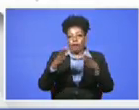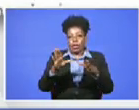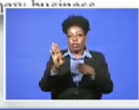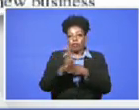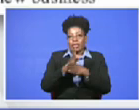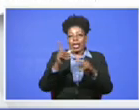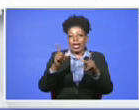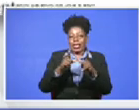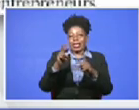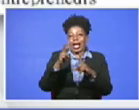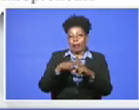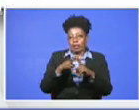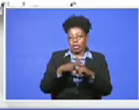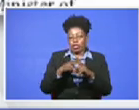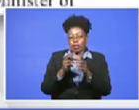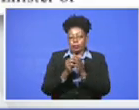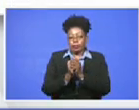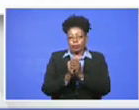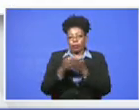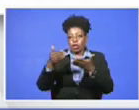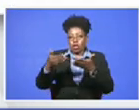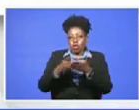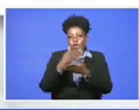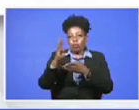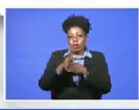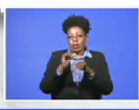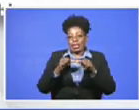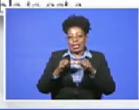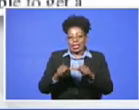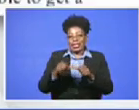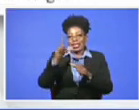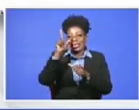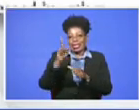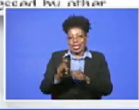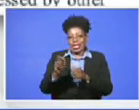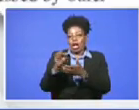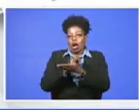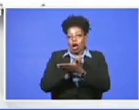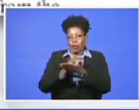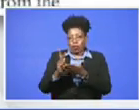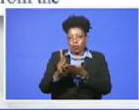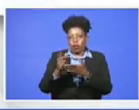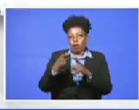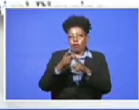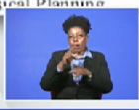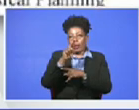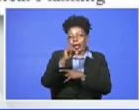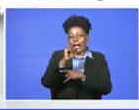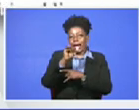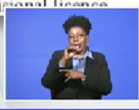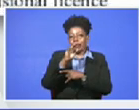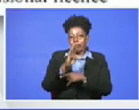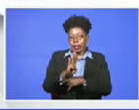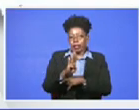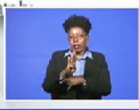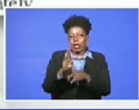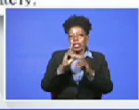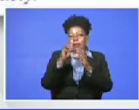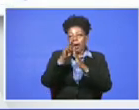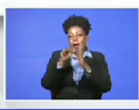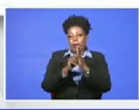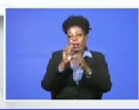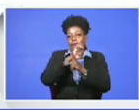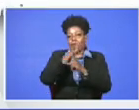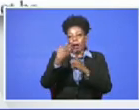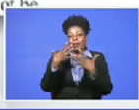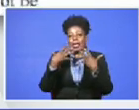business license application. New businesses will still need agency approvals from the National Insurance Board, Department of